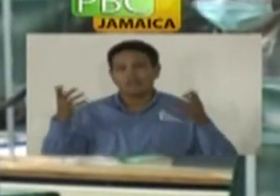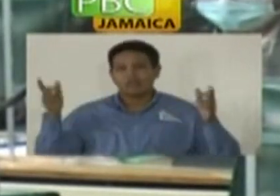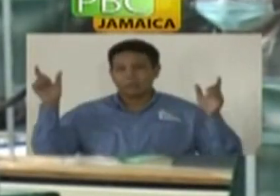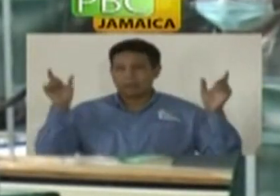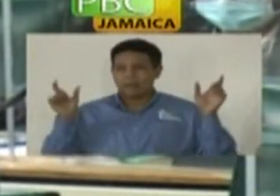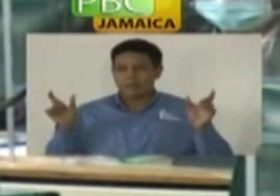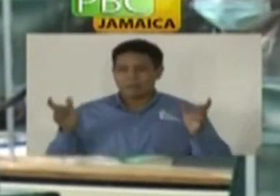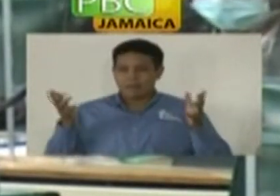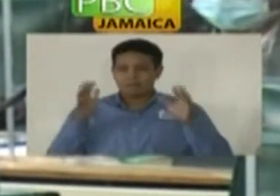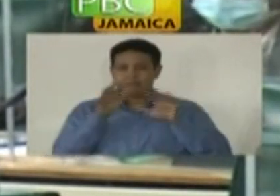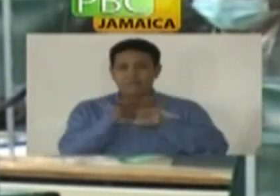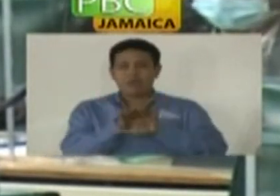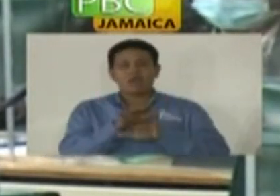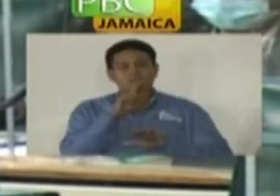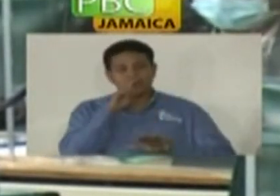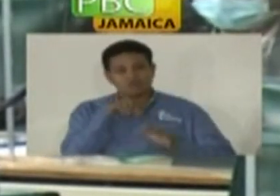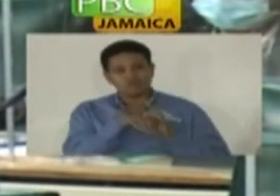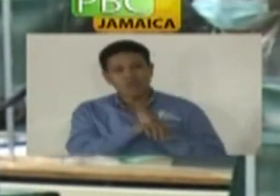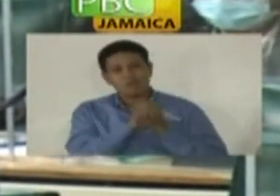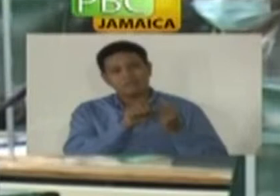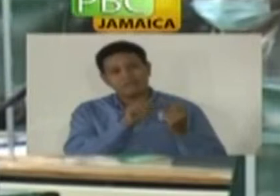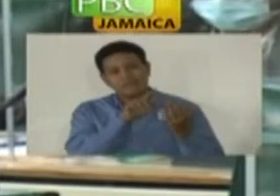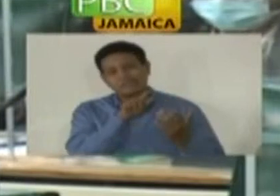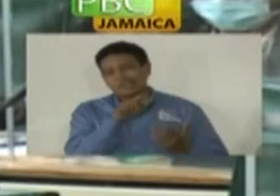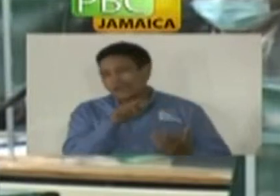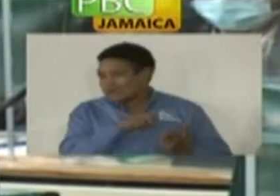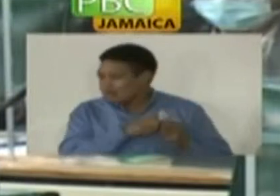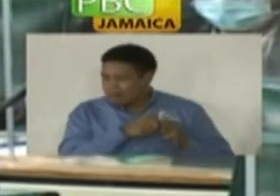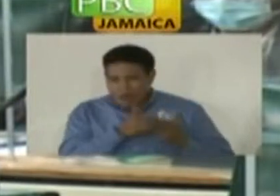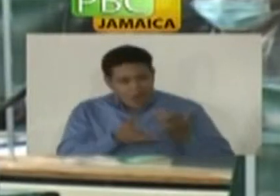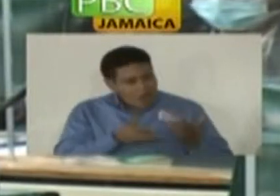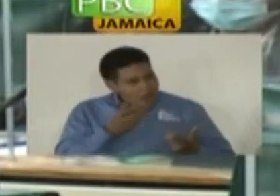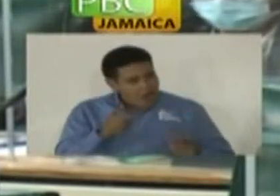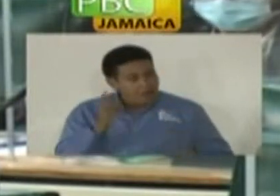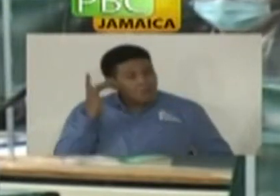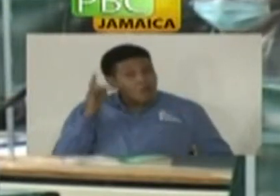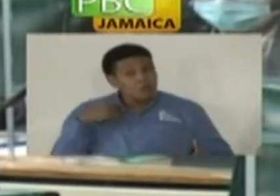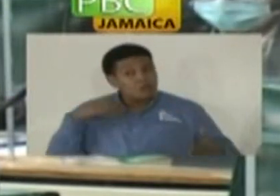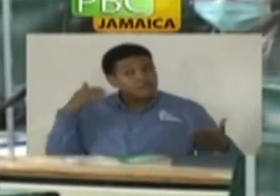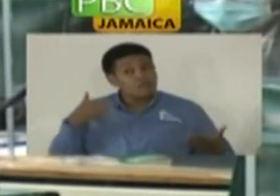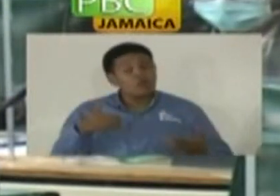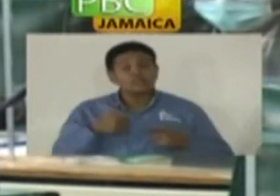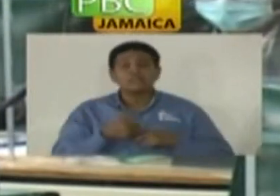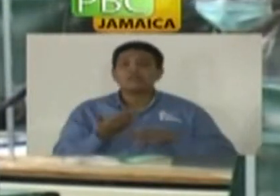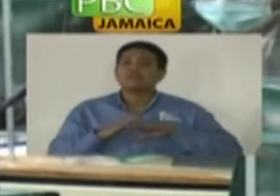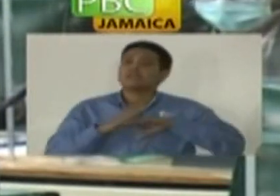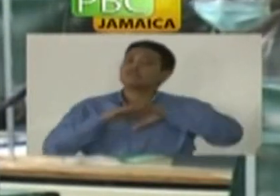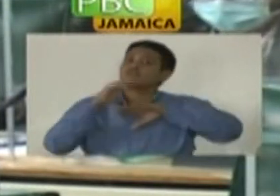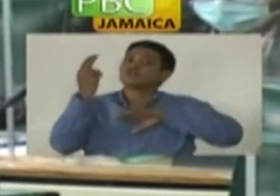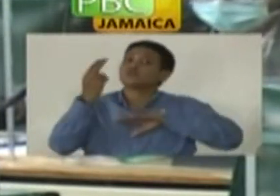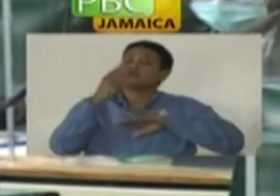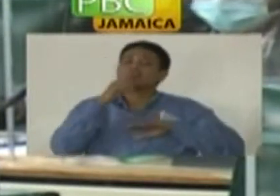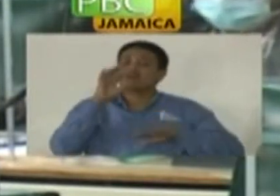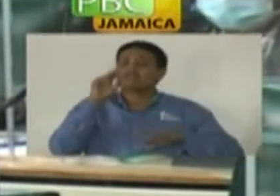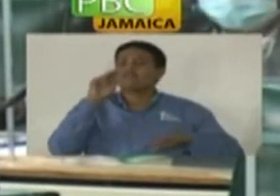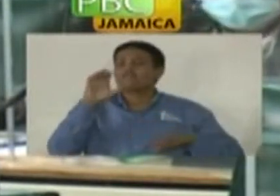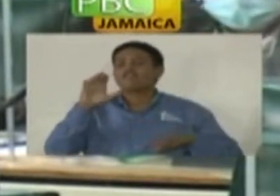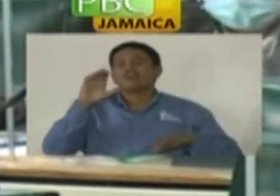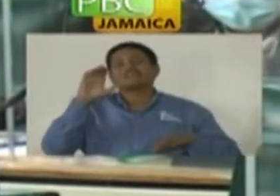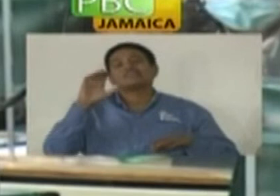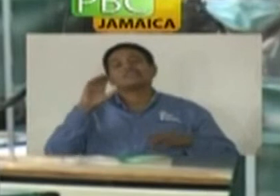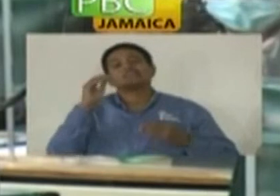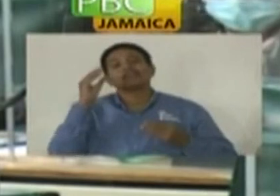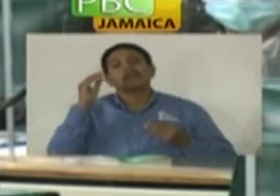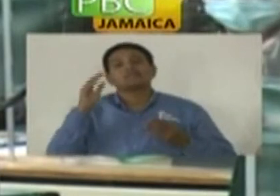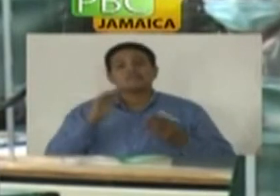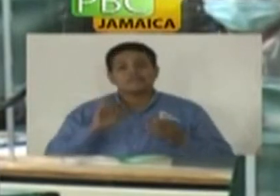of crime that confronts us. So while we do address the matters of increased use of forensic, as we